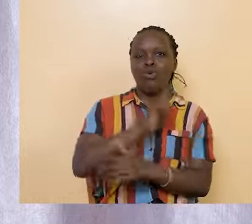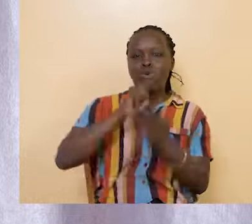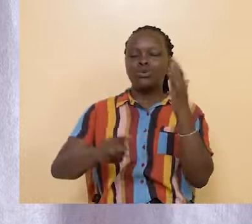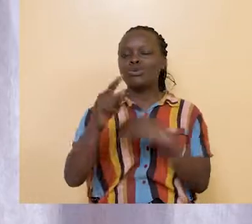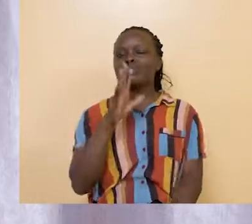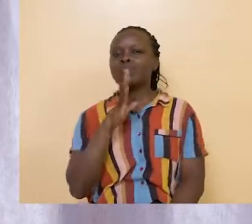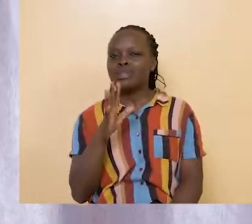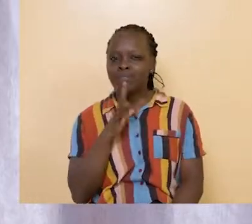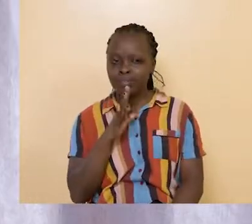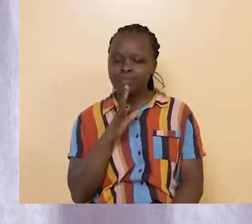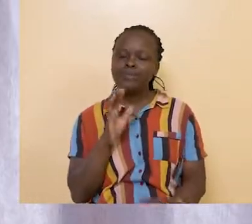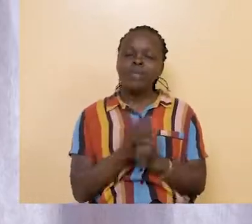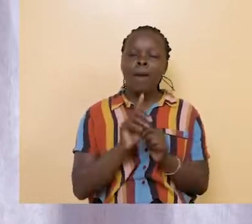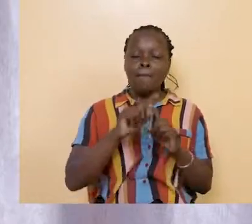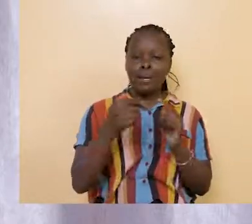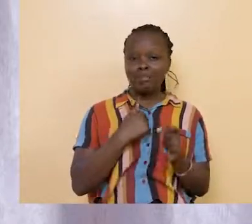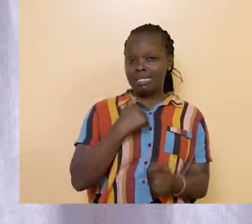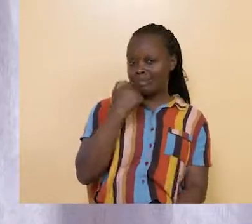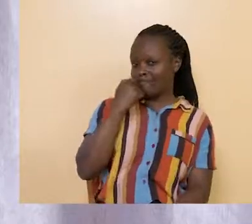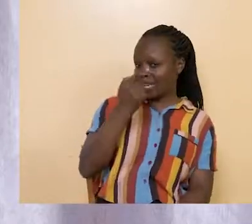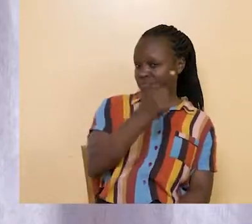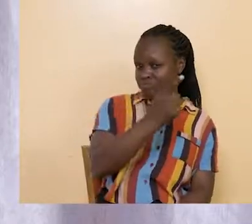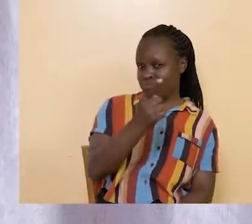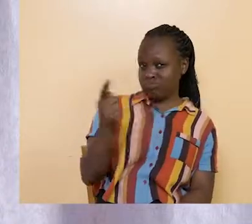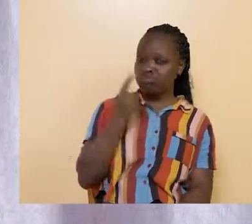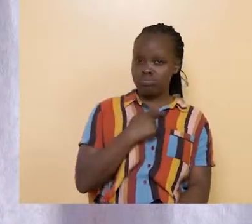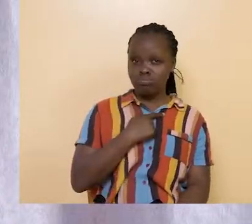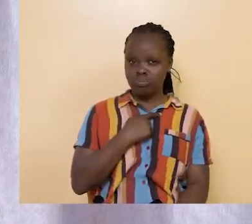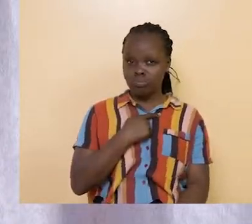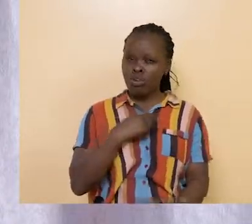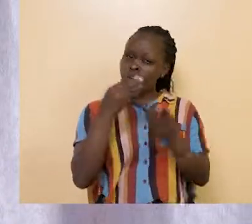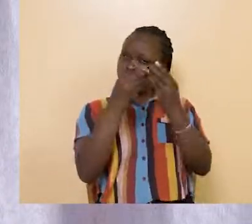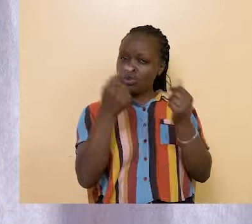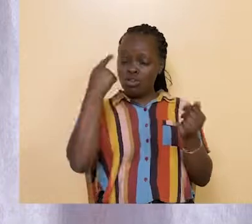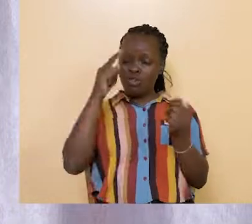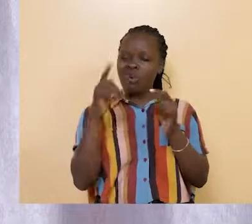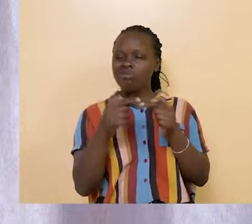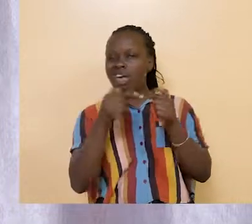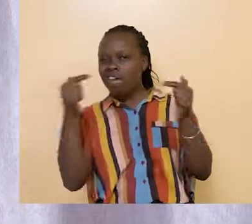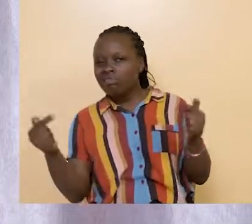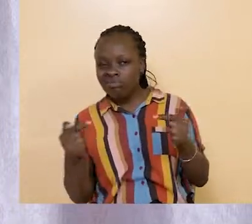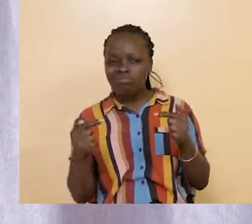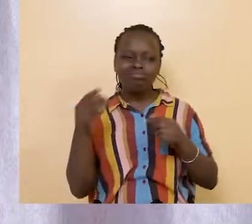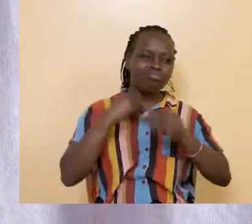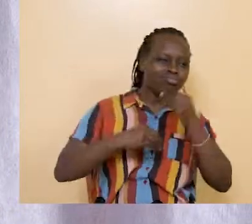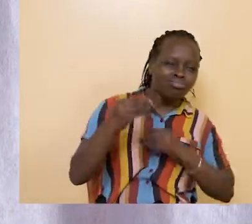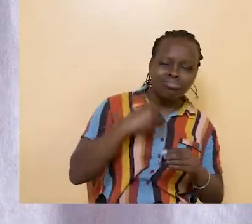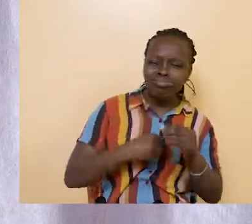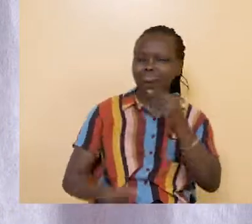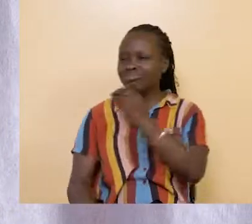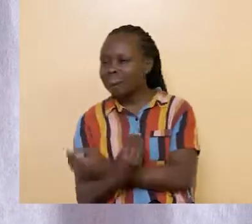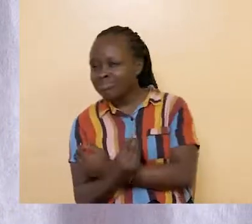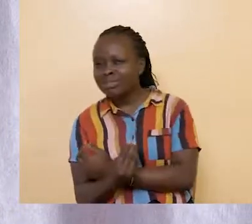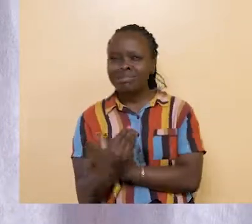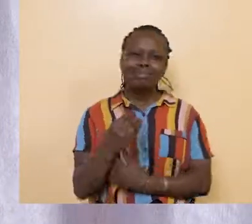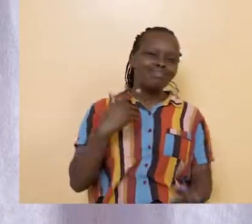world. But I dare say that the cure for all the hate, the malice that we see in the world,